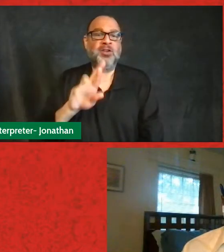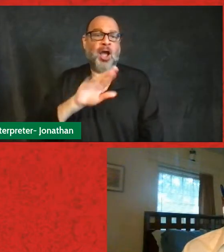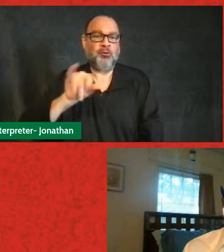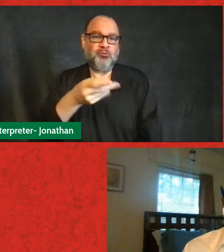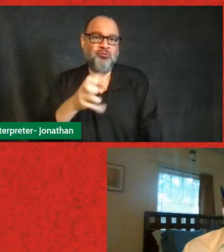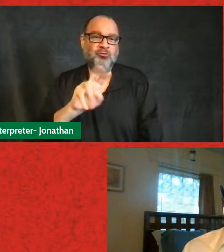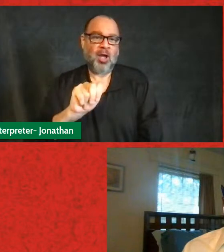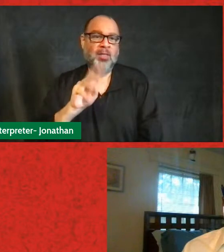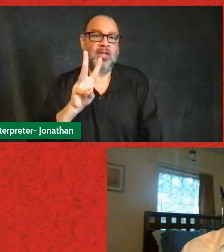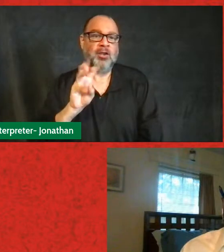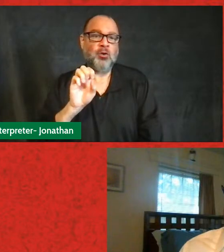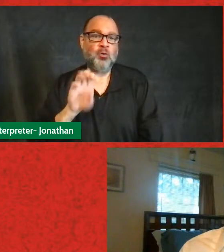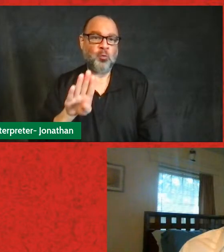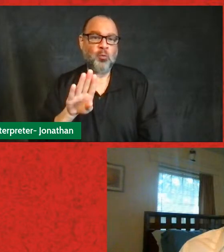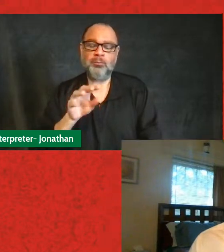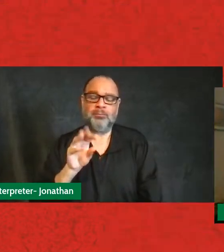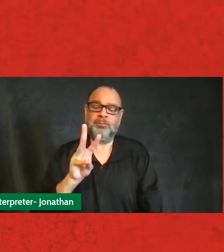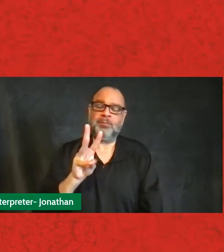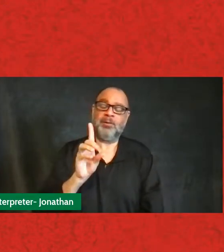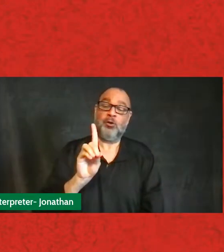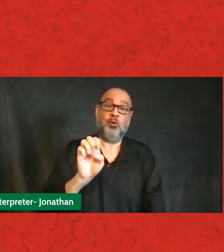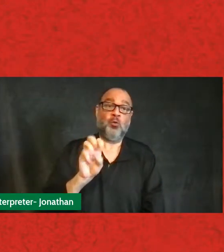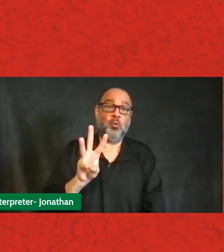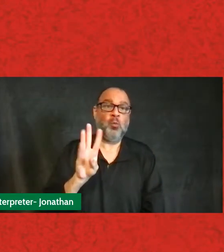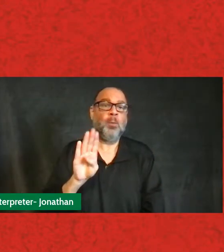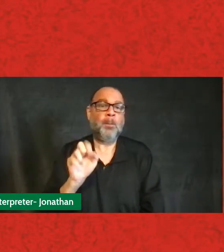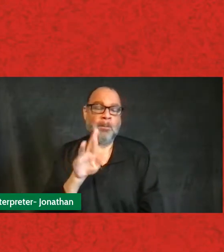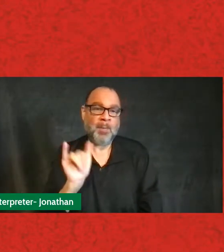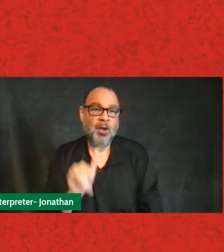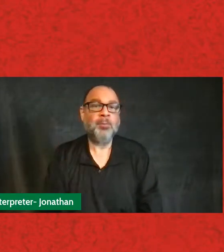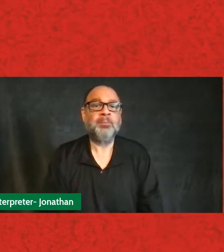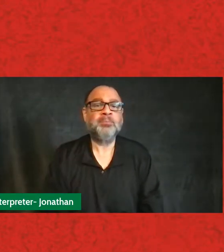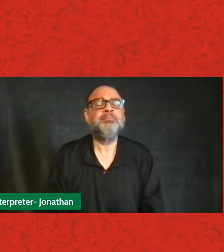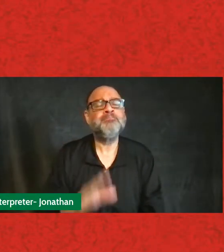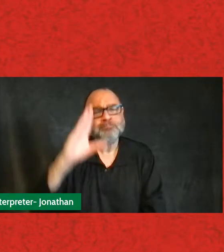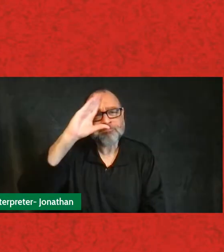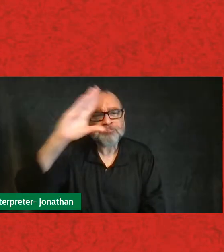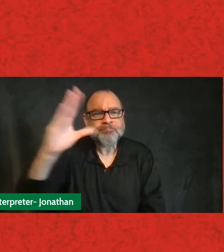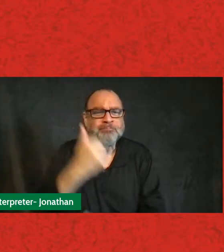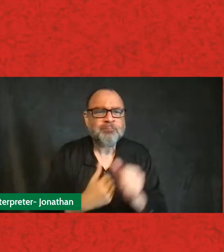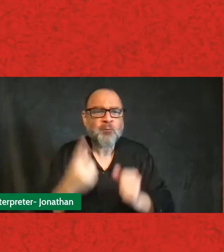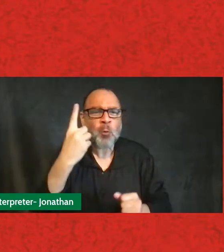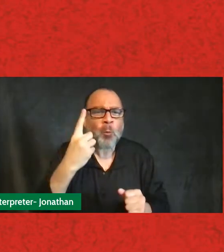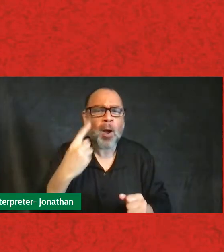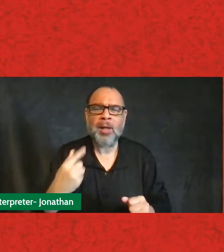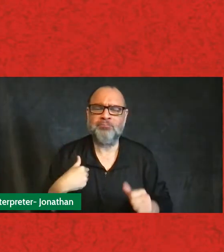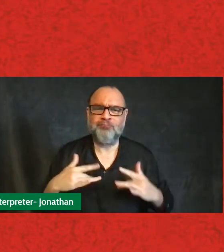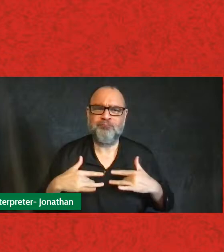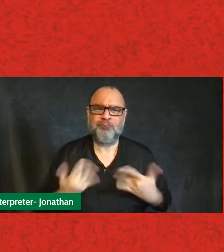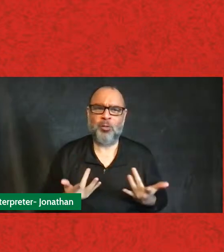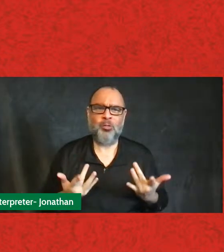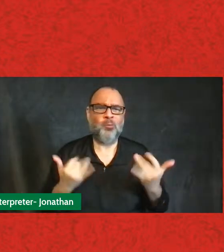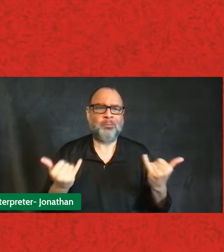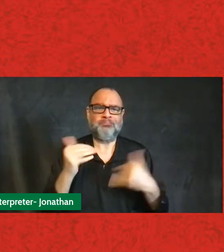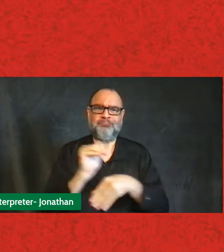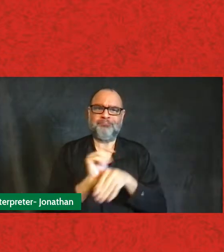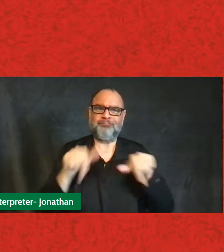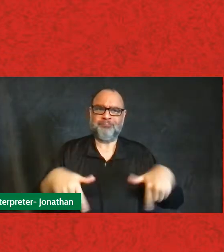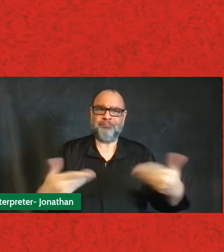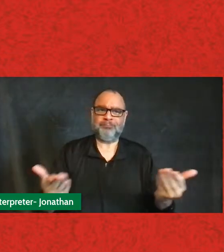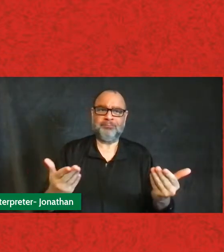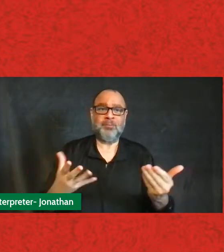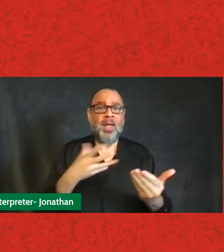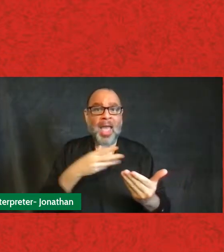Good evening, everyone. It is my pleasure and honor to be here this evening, especially to introduce